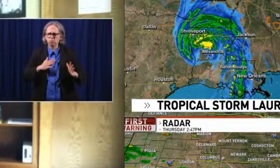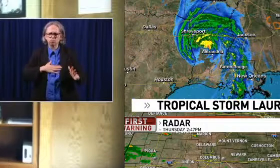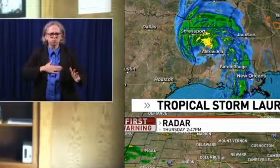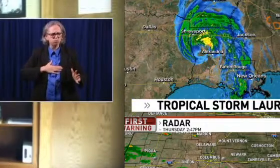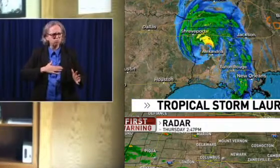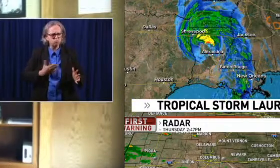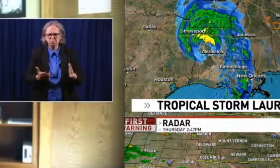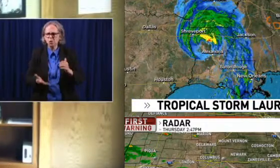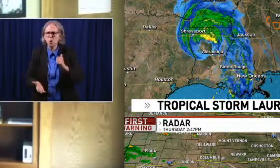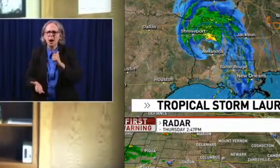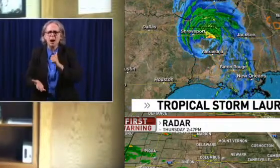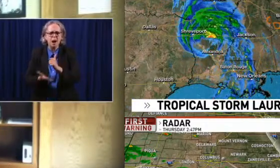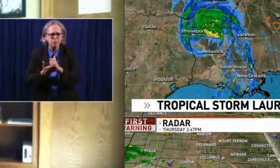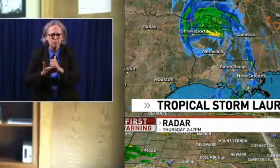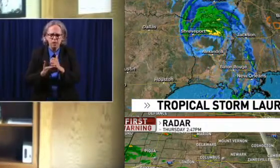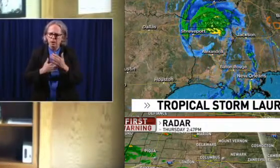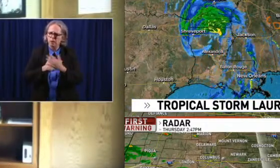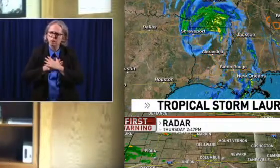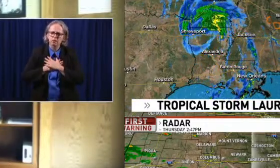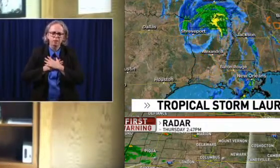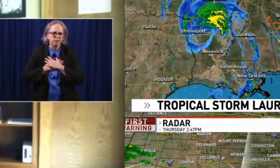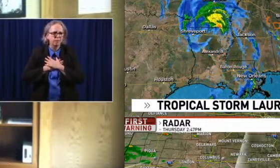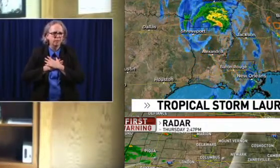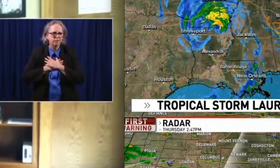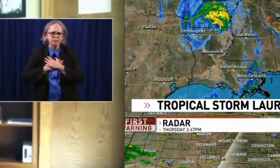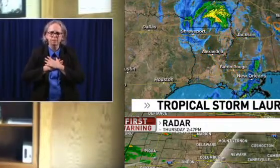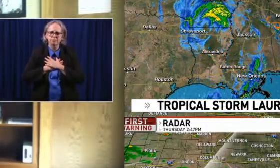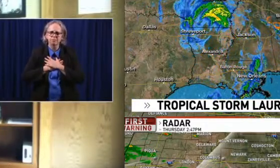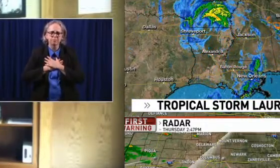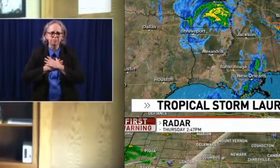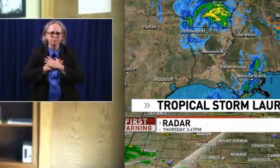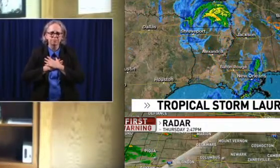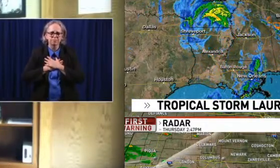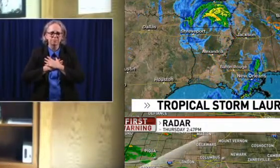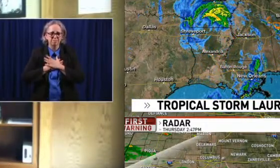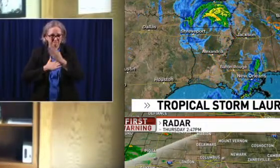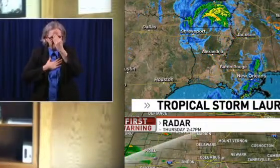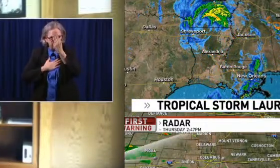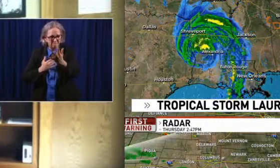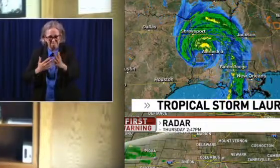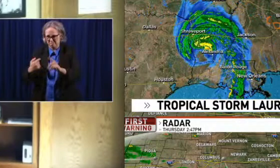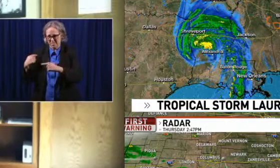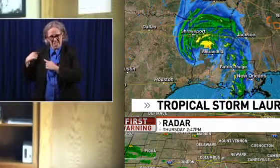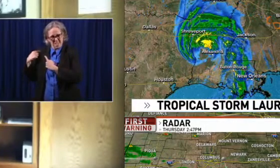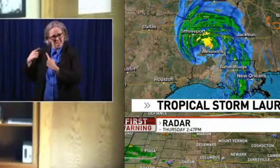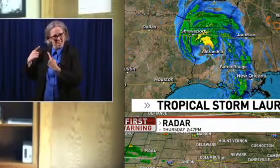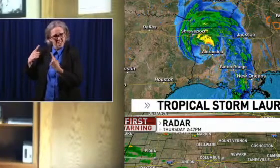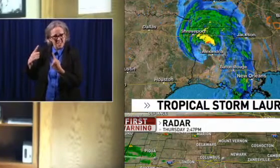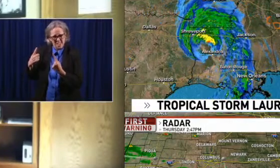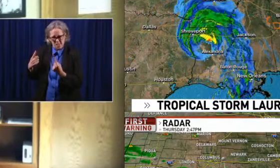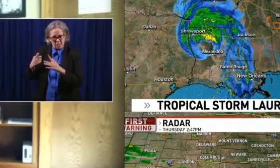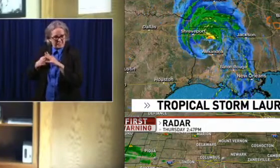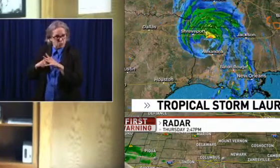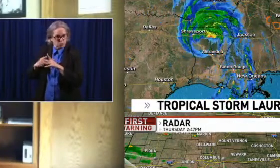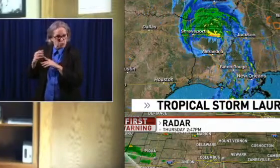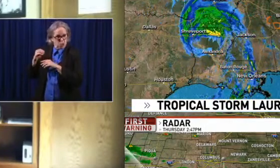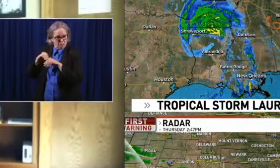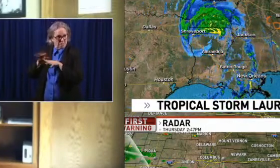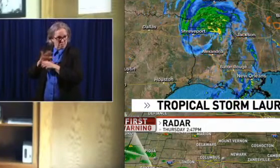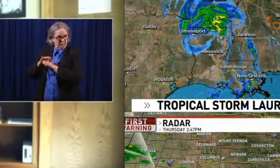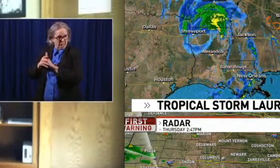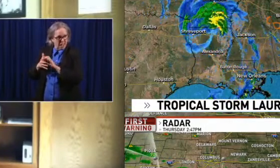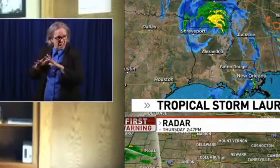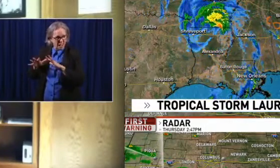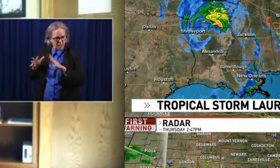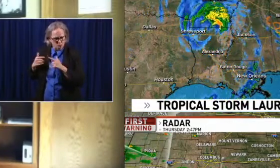this. And as you mentioned at the outset, one thing that you have heard from most of us college presidents is